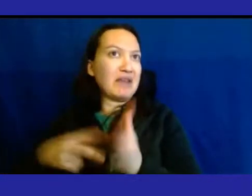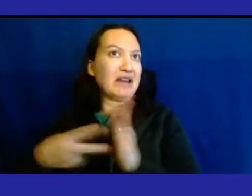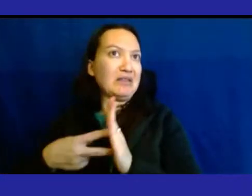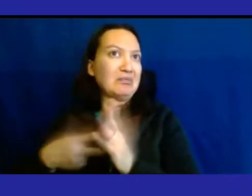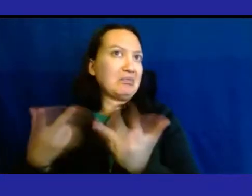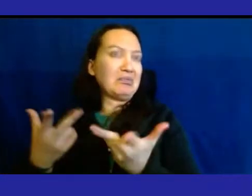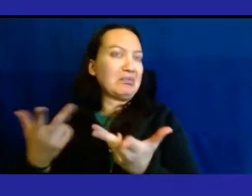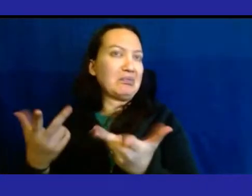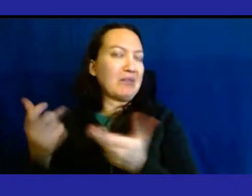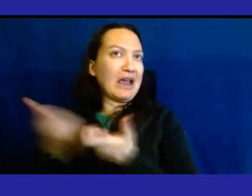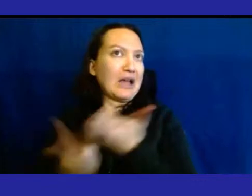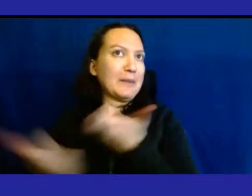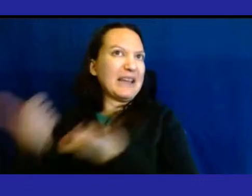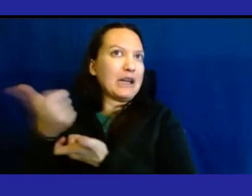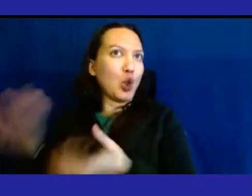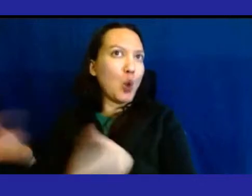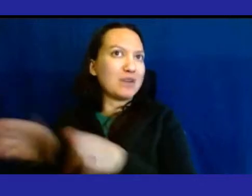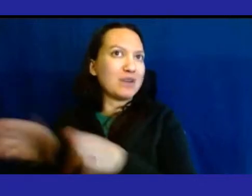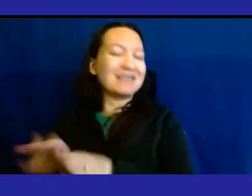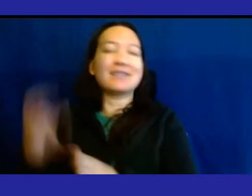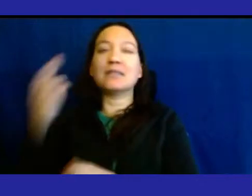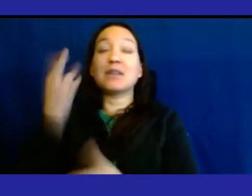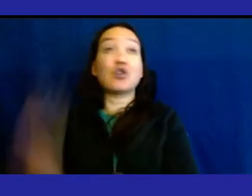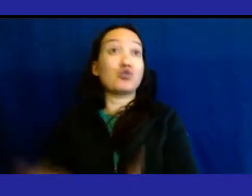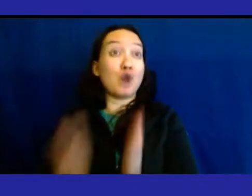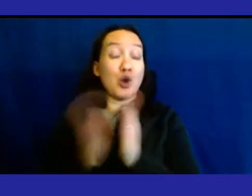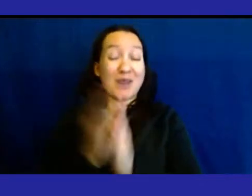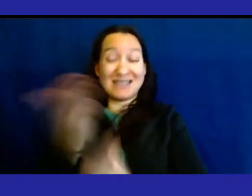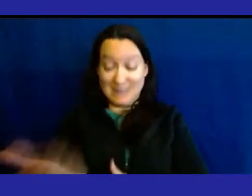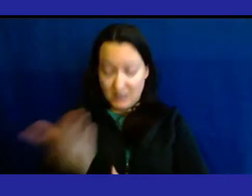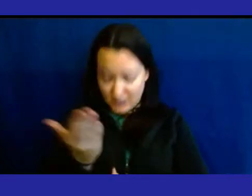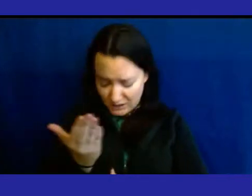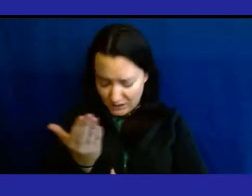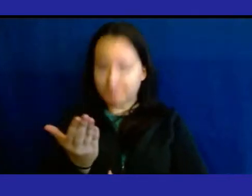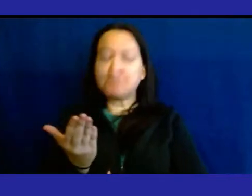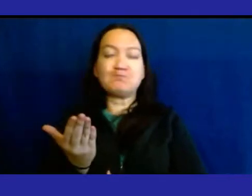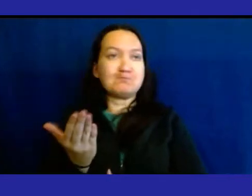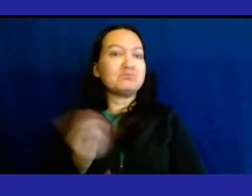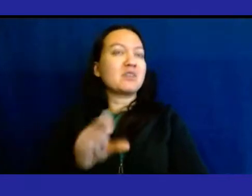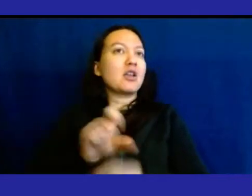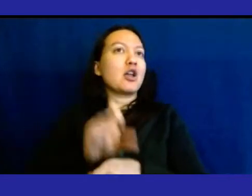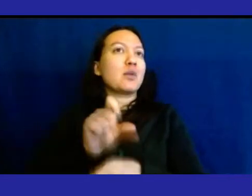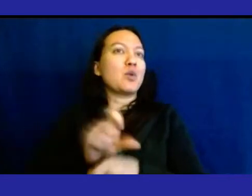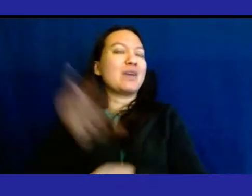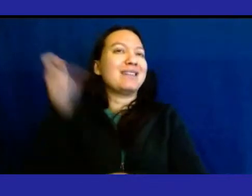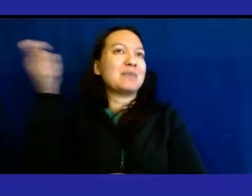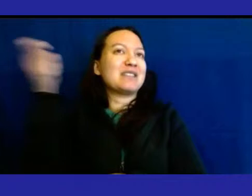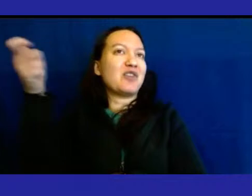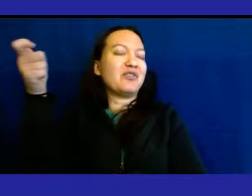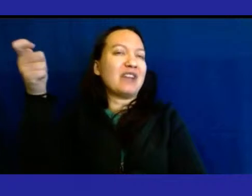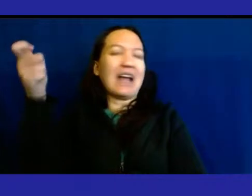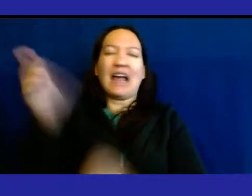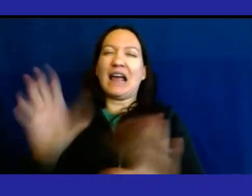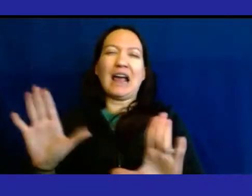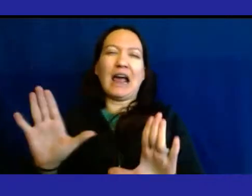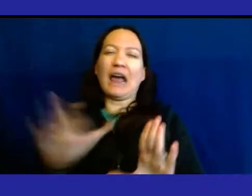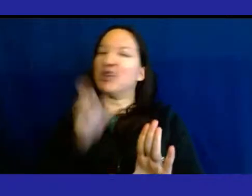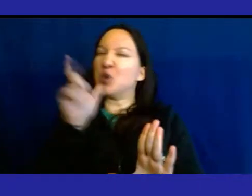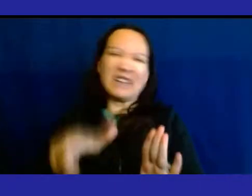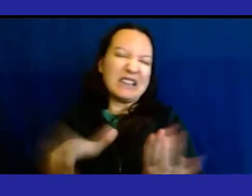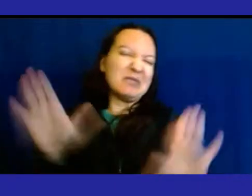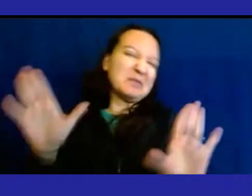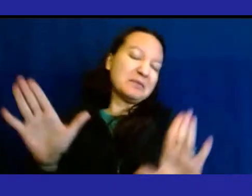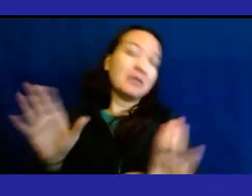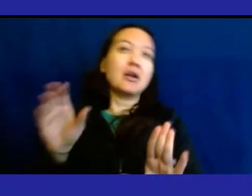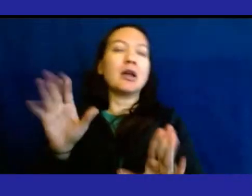administratively closed. That is when a request is received and the employee either no longer needs the request, maybe